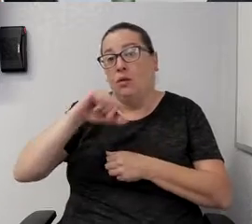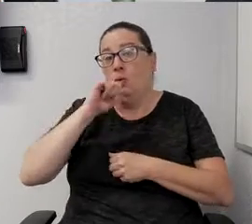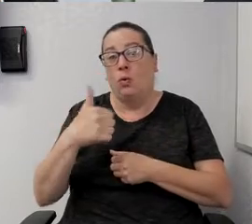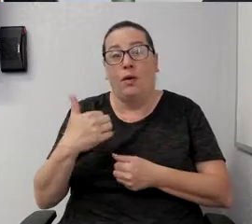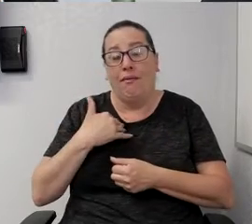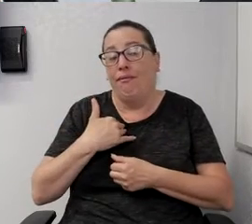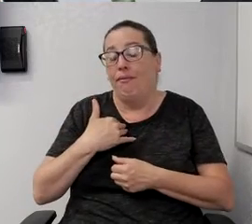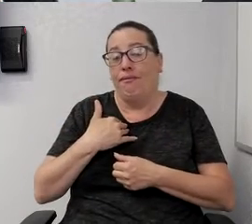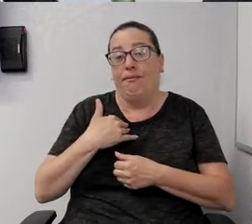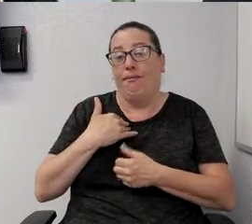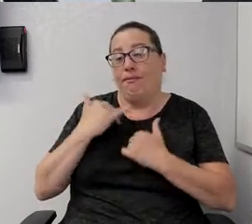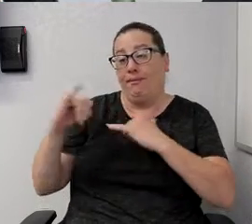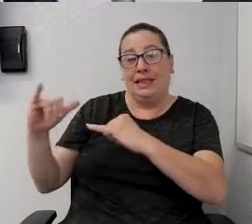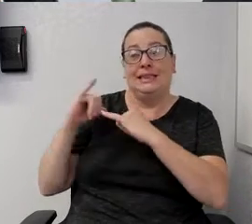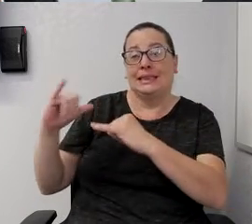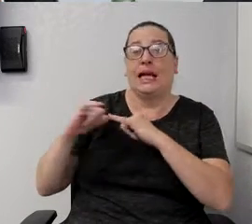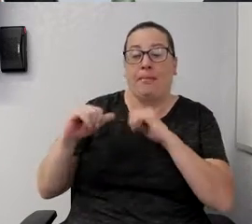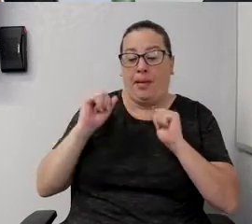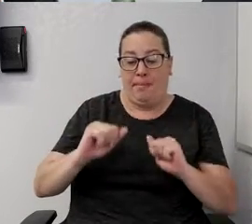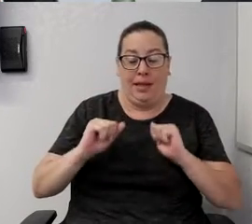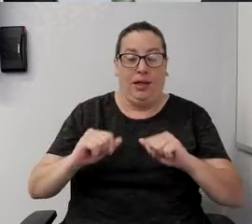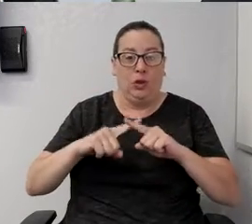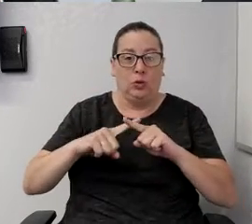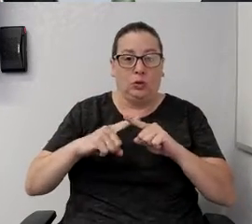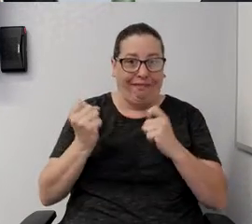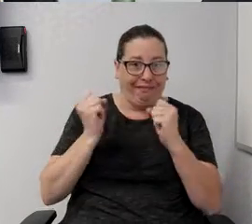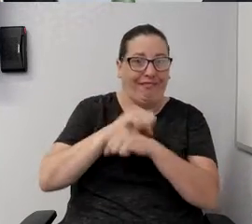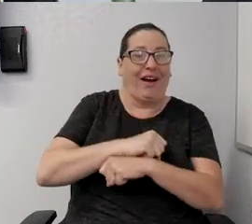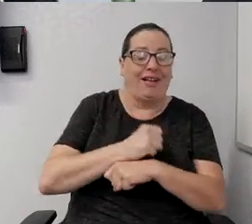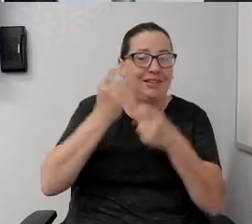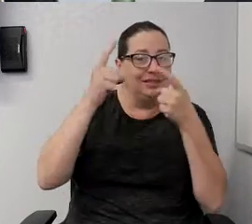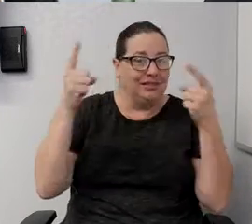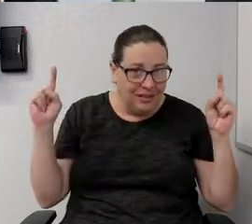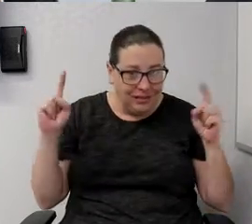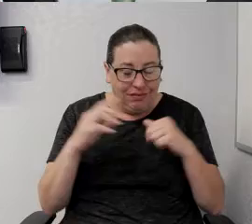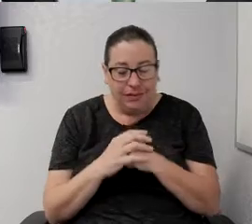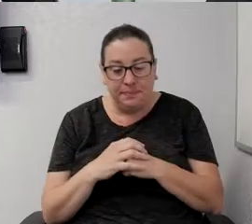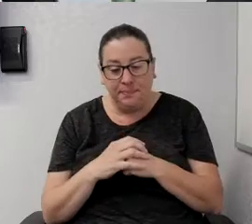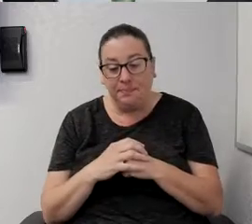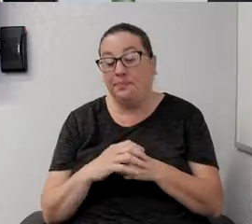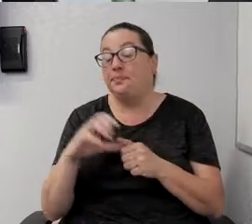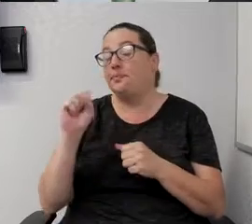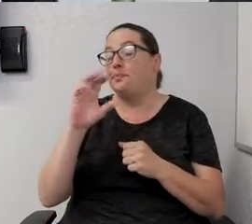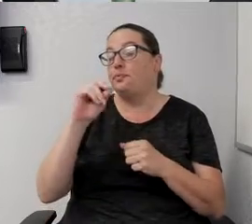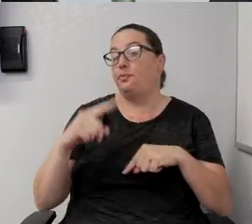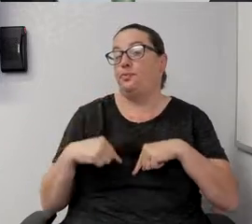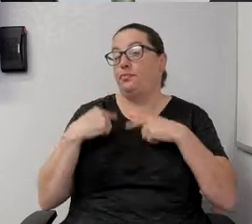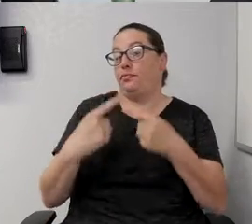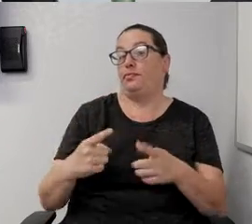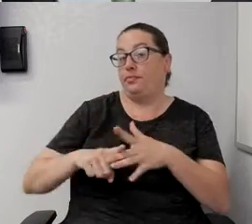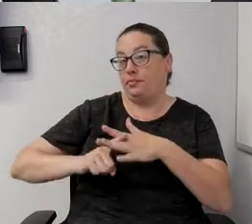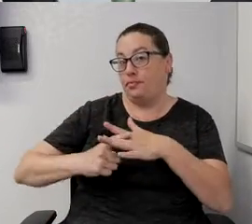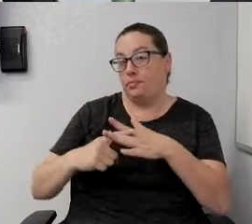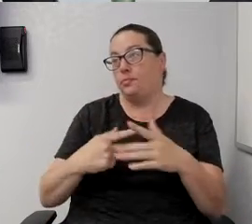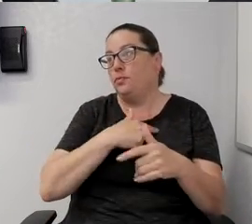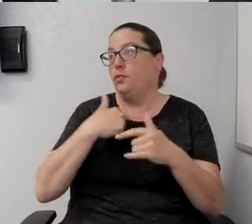same ability to fight it successfully. So since the beginning, we have now